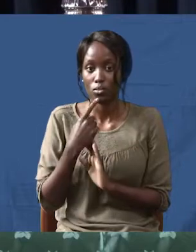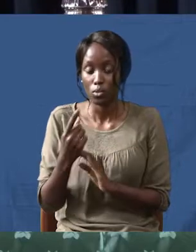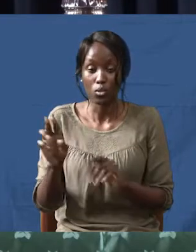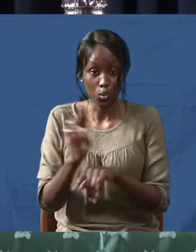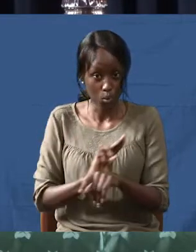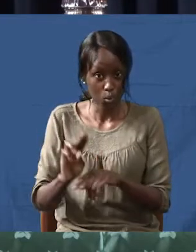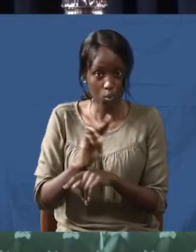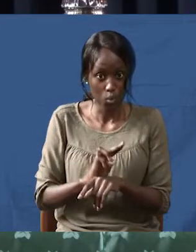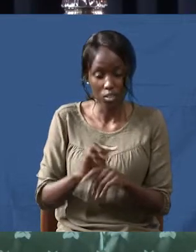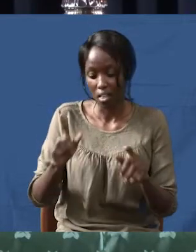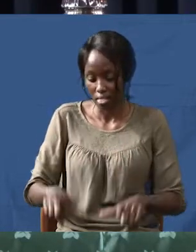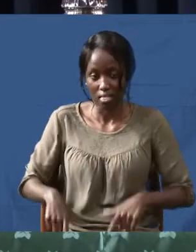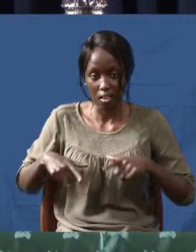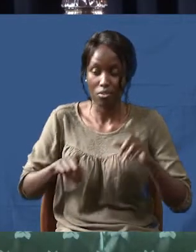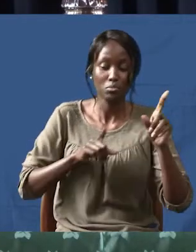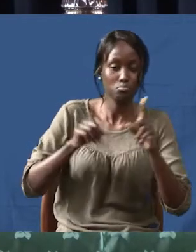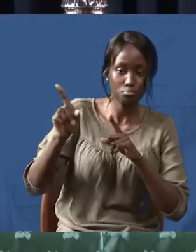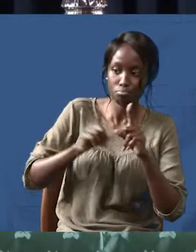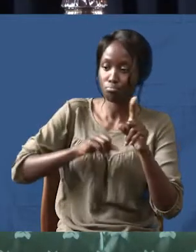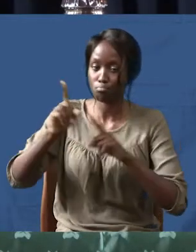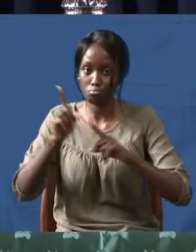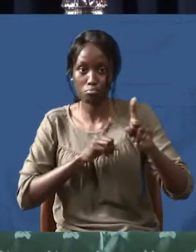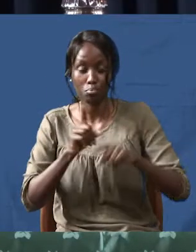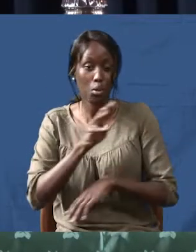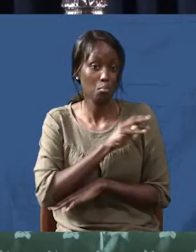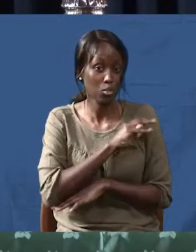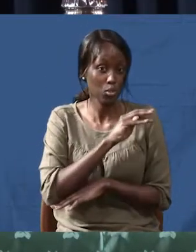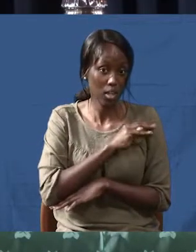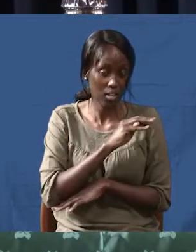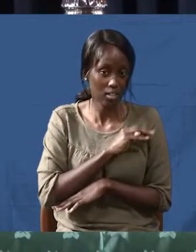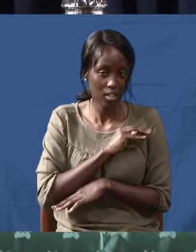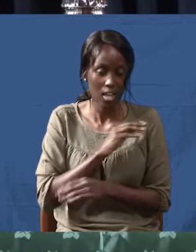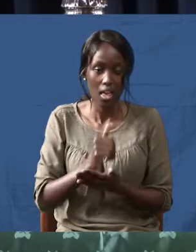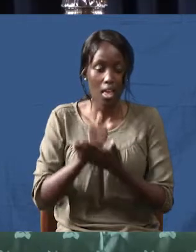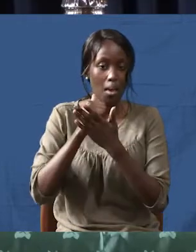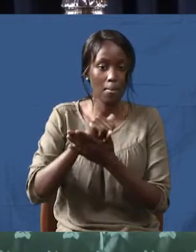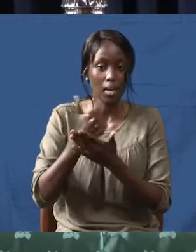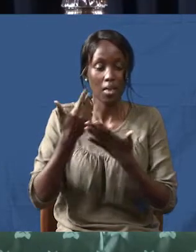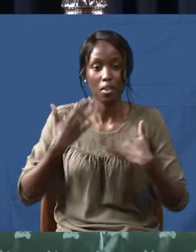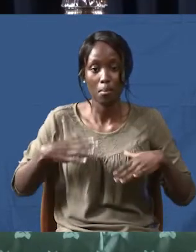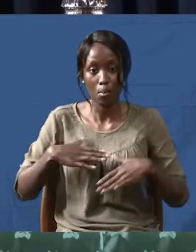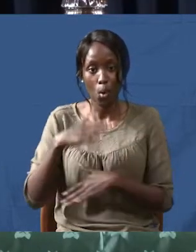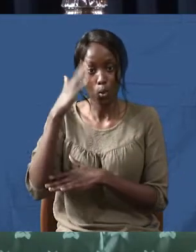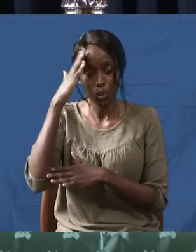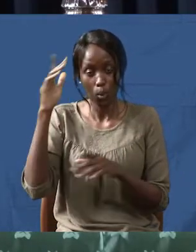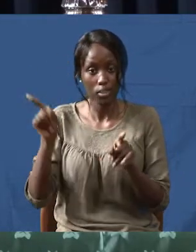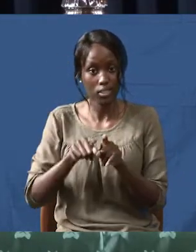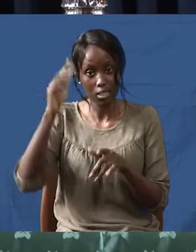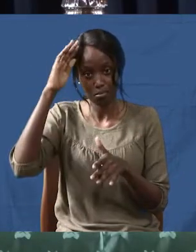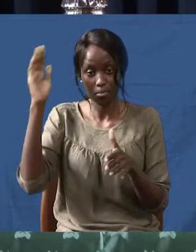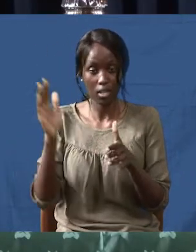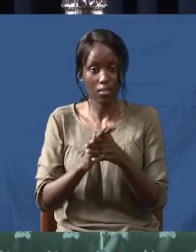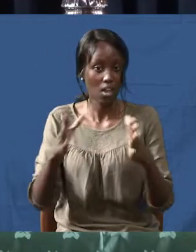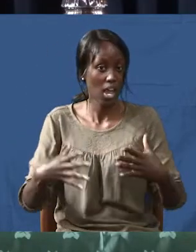then spent the rest of his life traveling as a missionary leading others to Jesus at